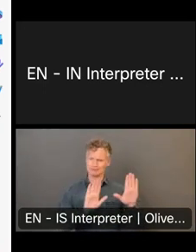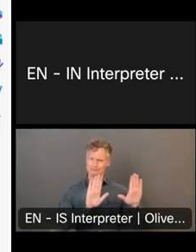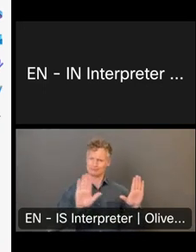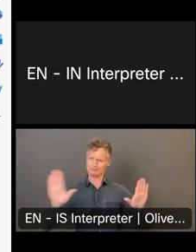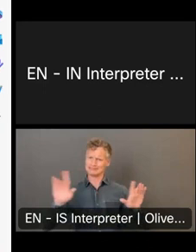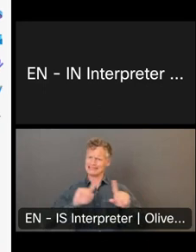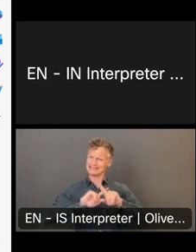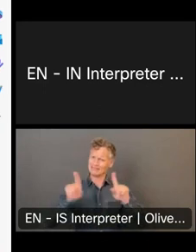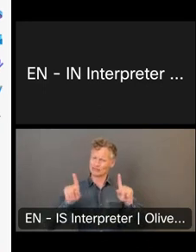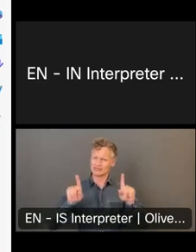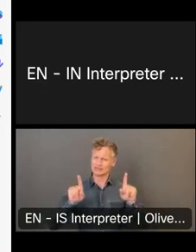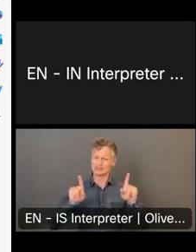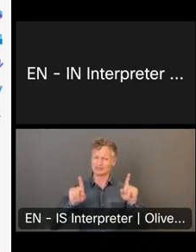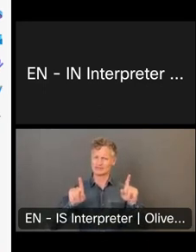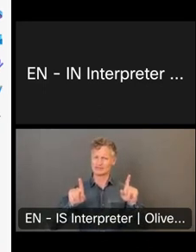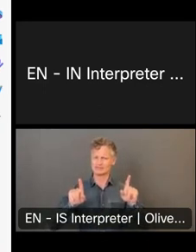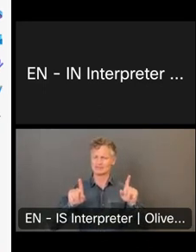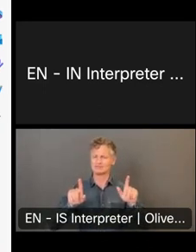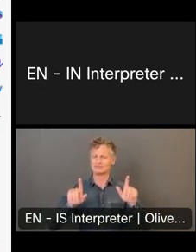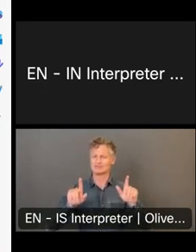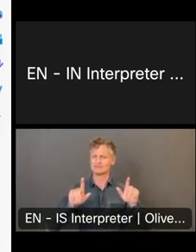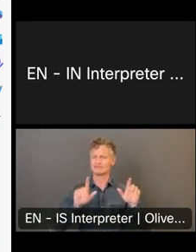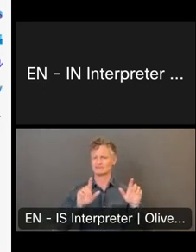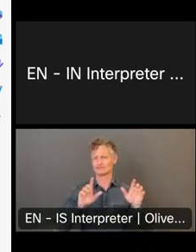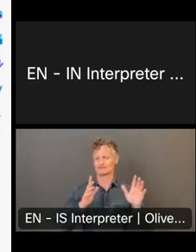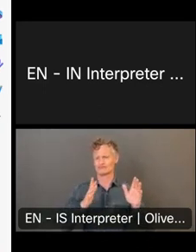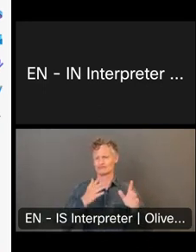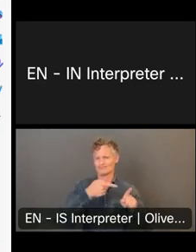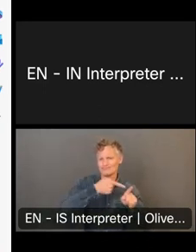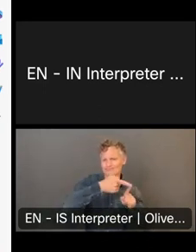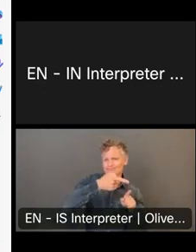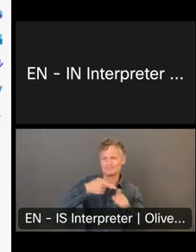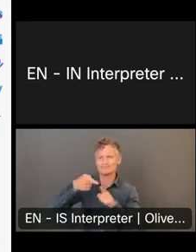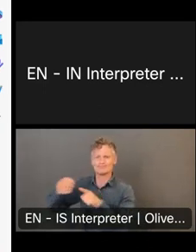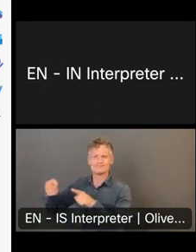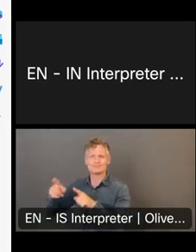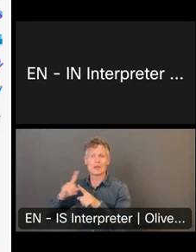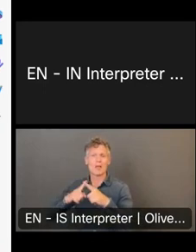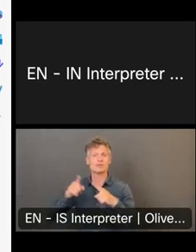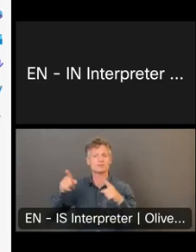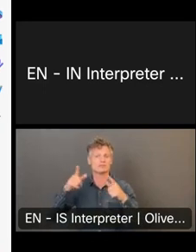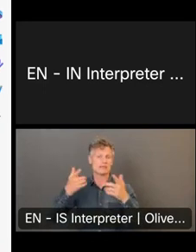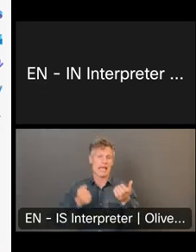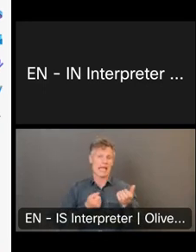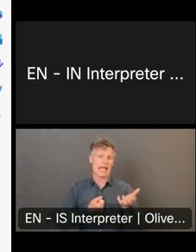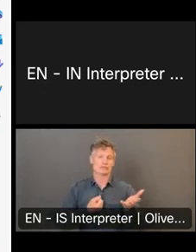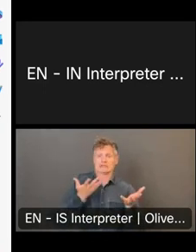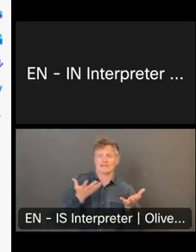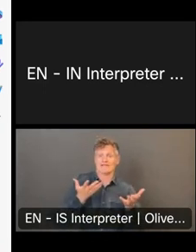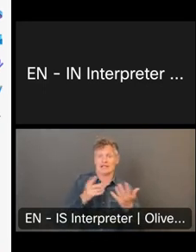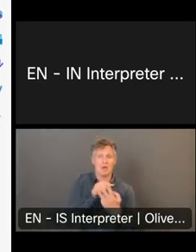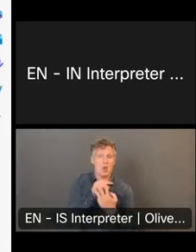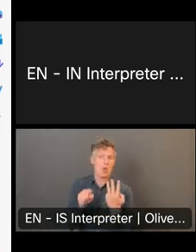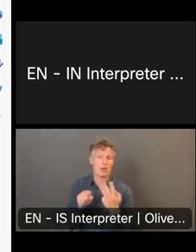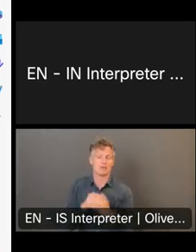hovering above them expressivity. But you can visualize these as you like. Anthropologist Stephen Miller,